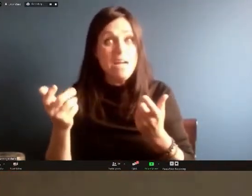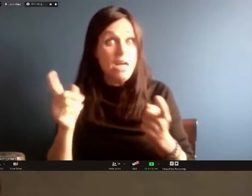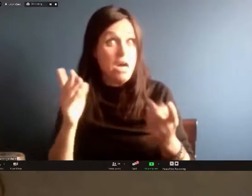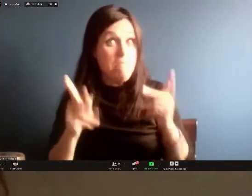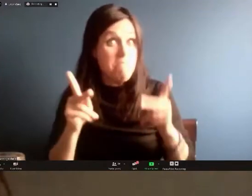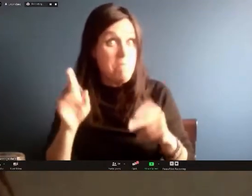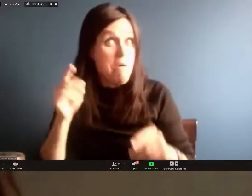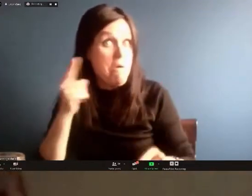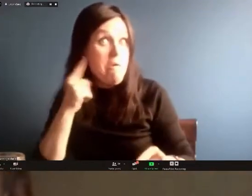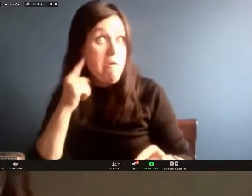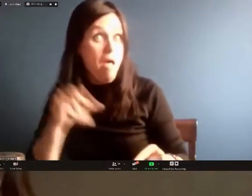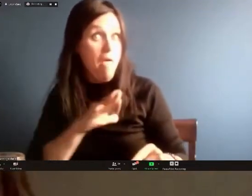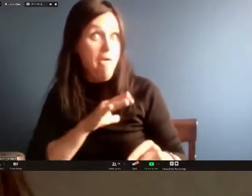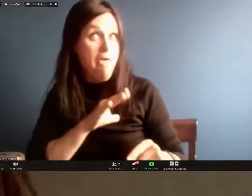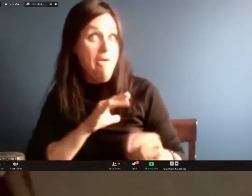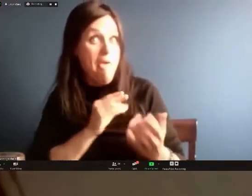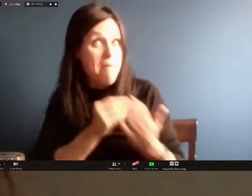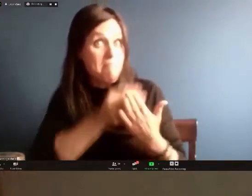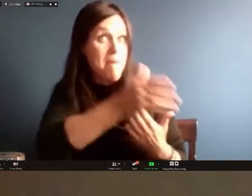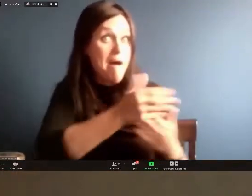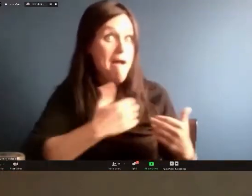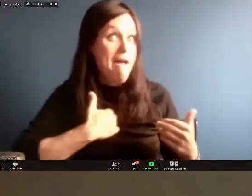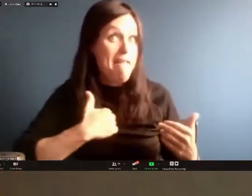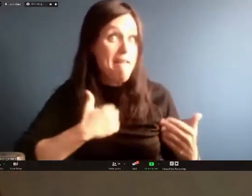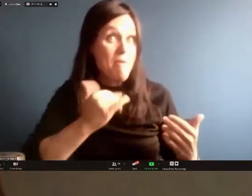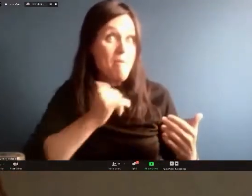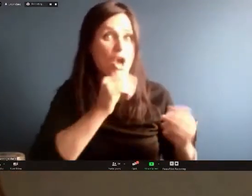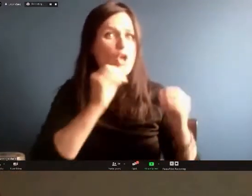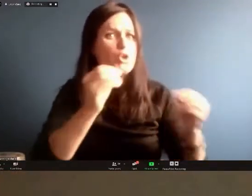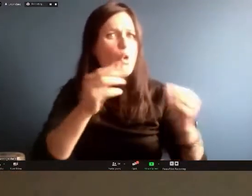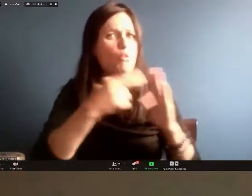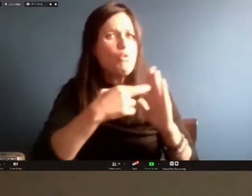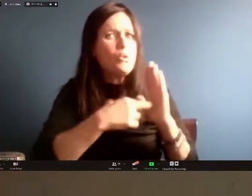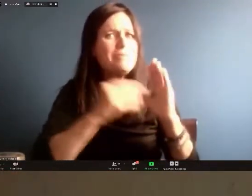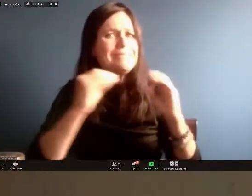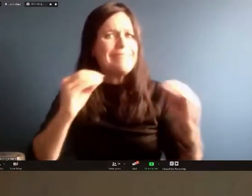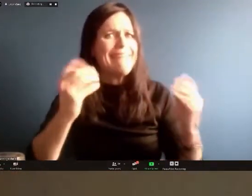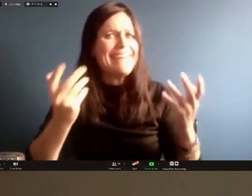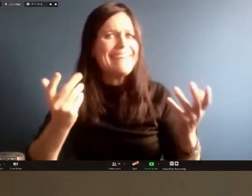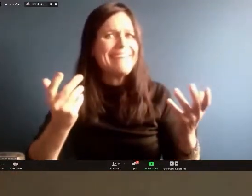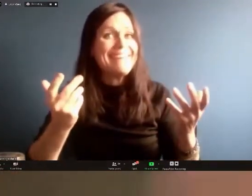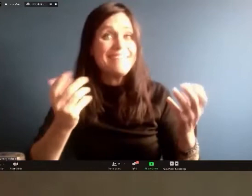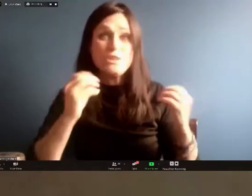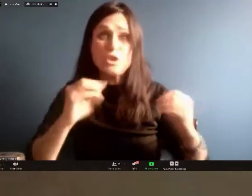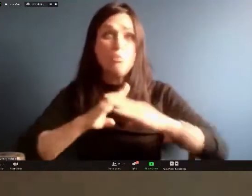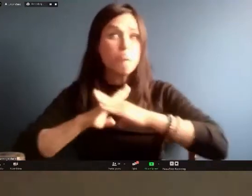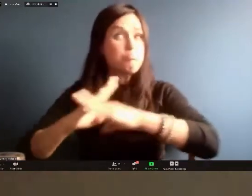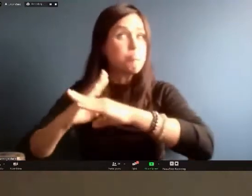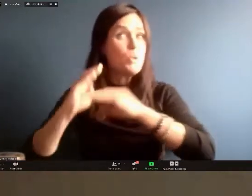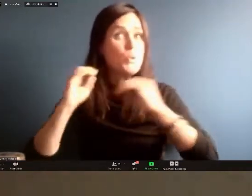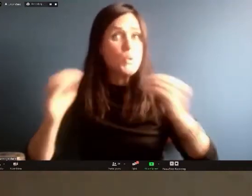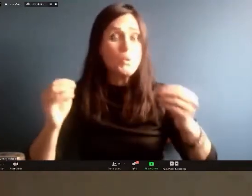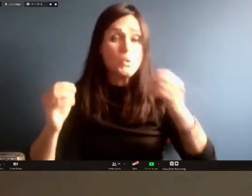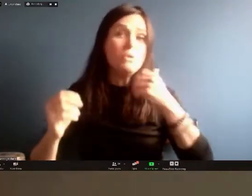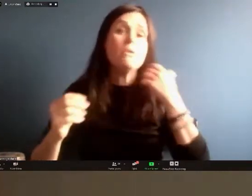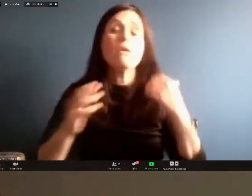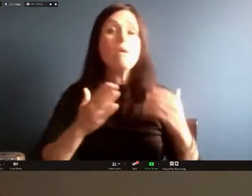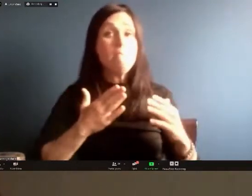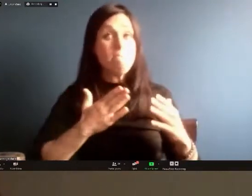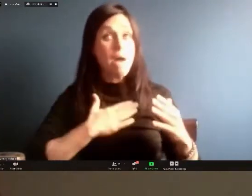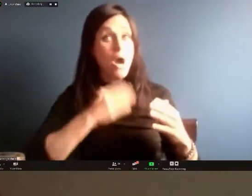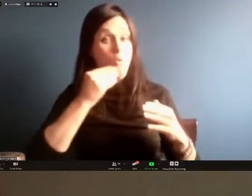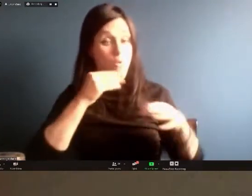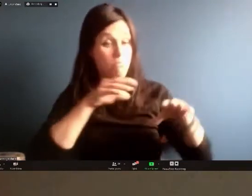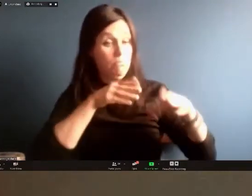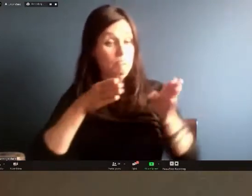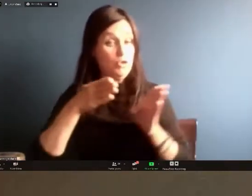to do and that they could do it because there were no regulations to stop it from happening. And so in my block alone,